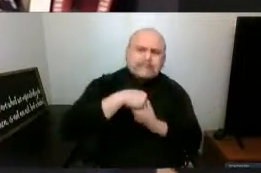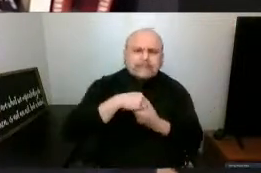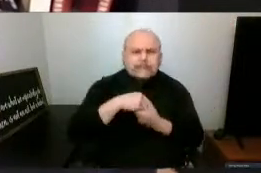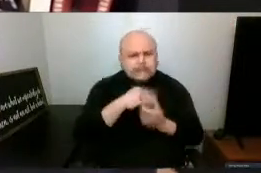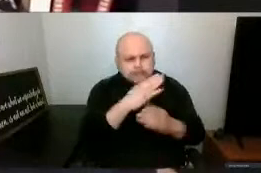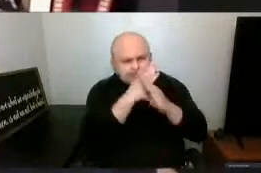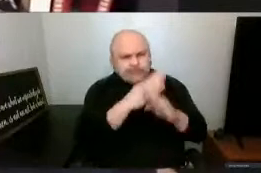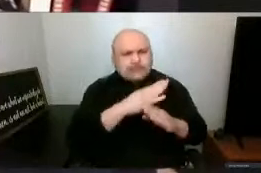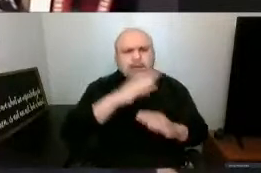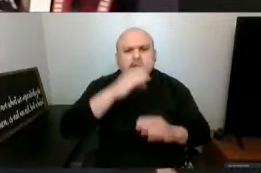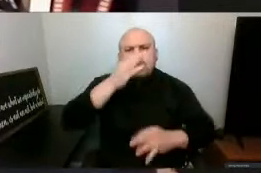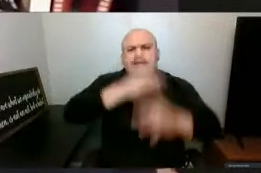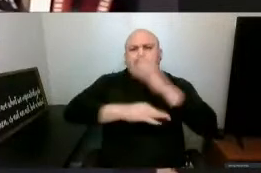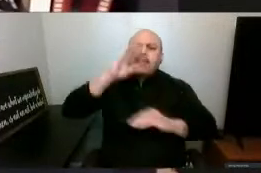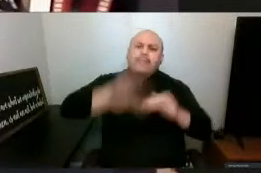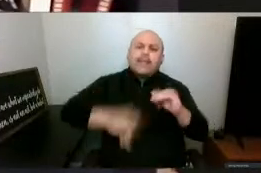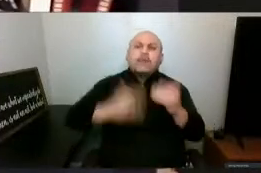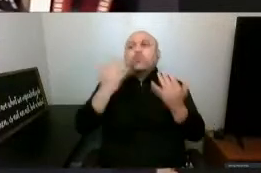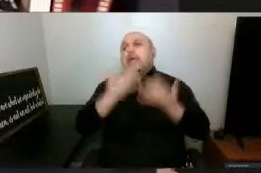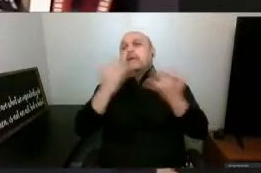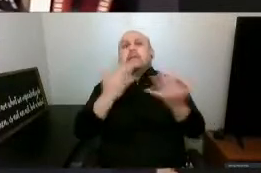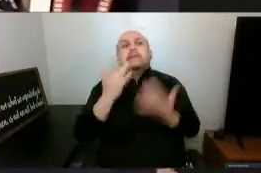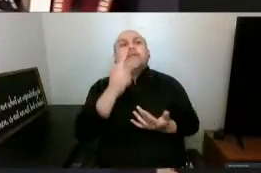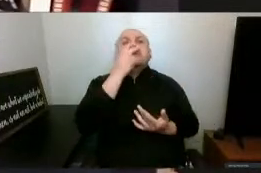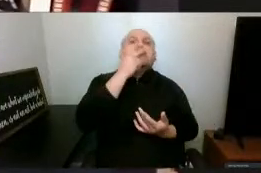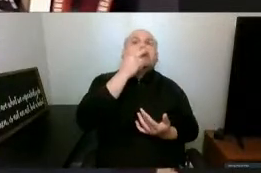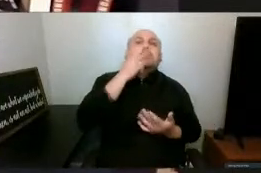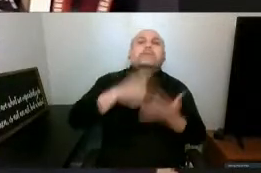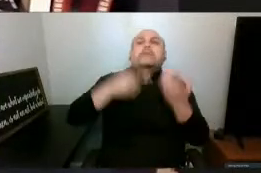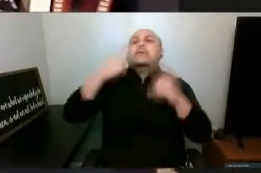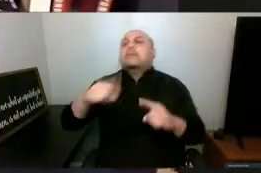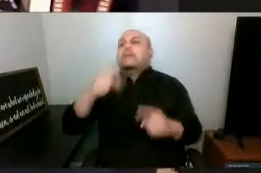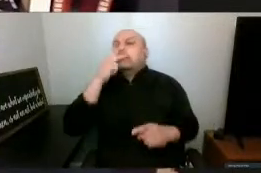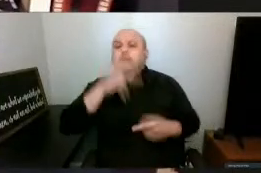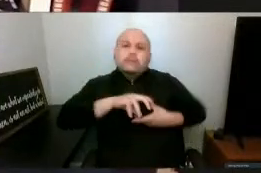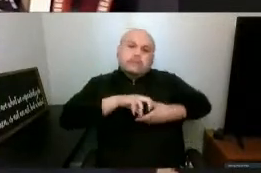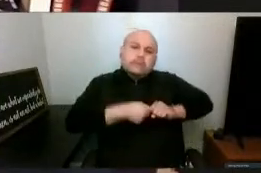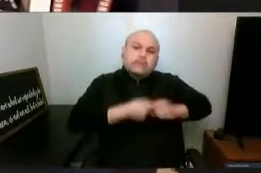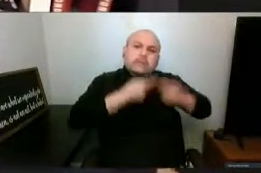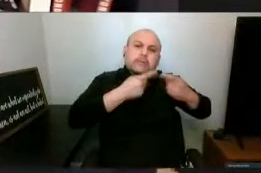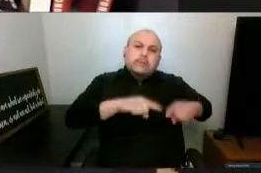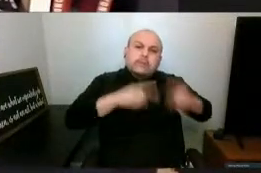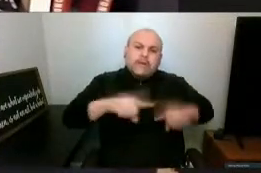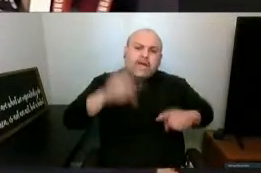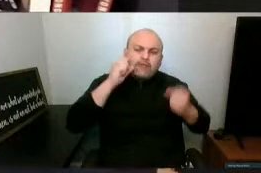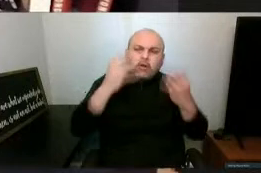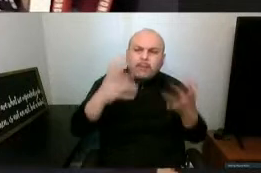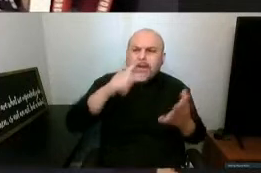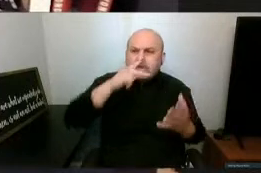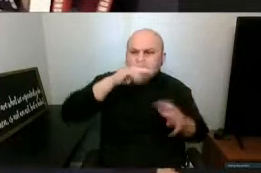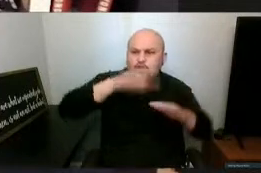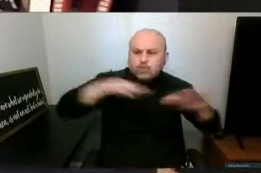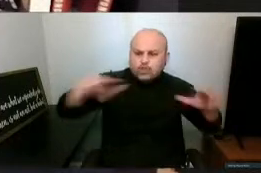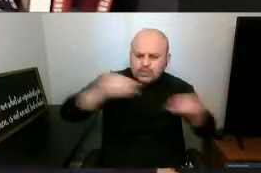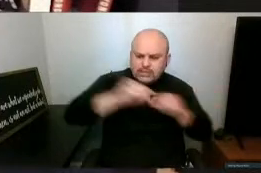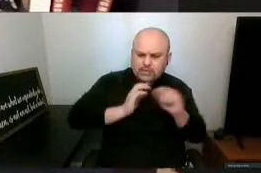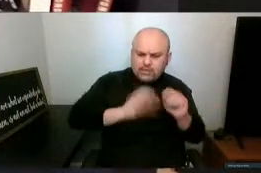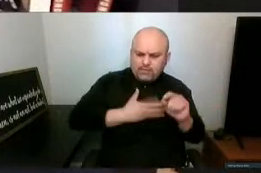waiting for the sequelae of the grief and the loss that has happened for many children and their families in communities of color.